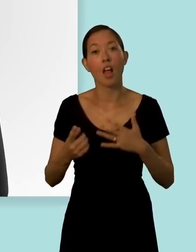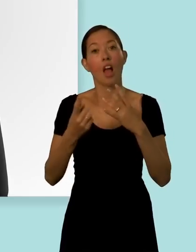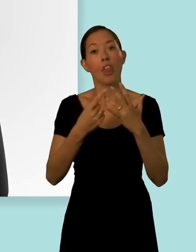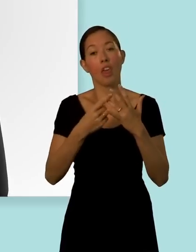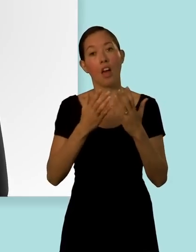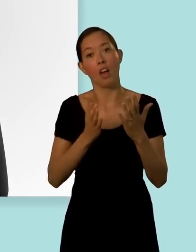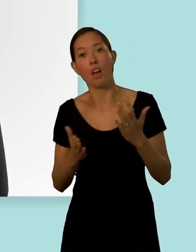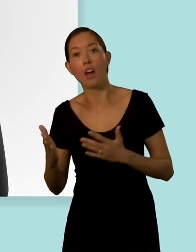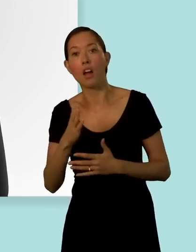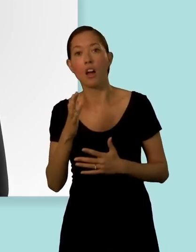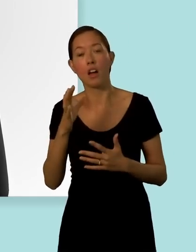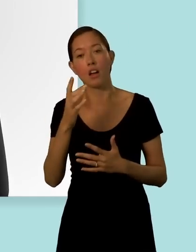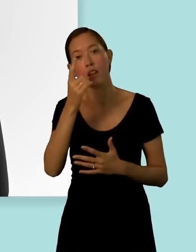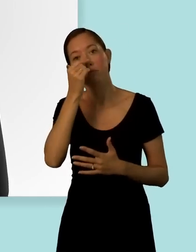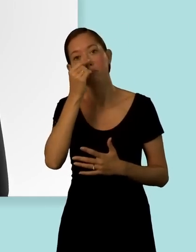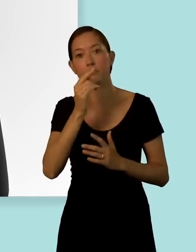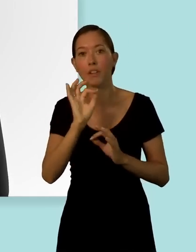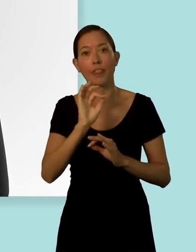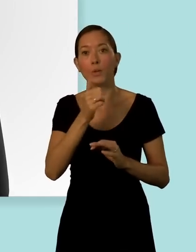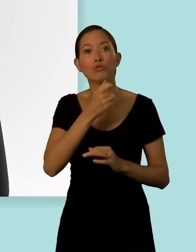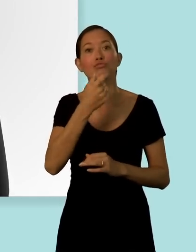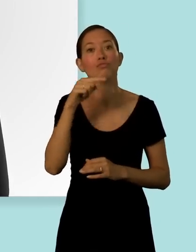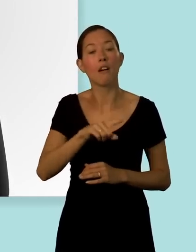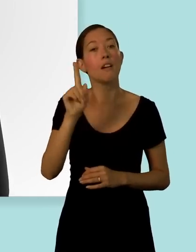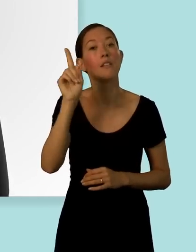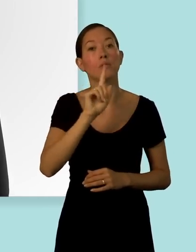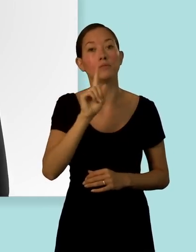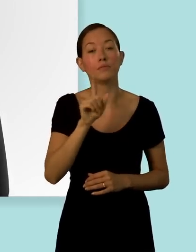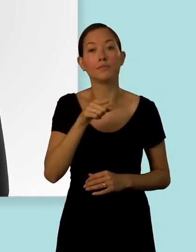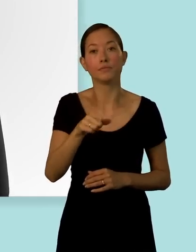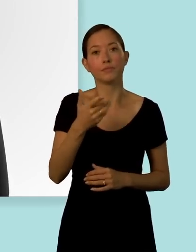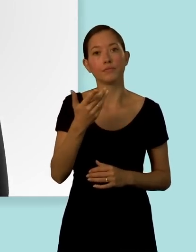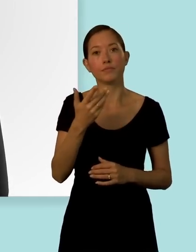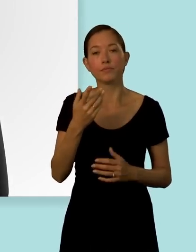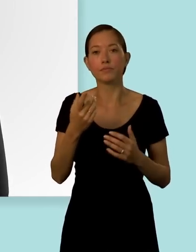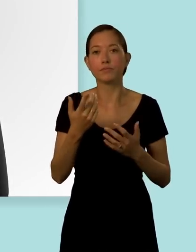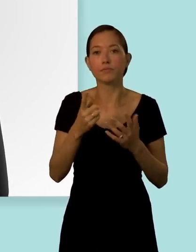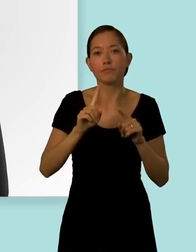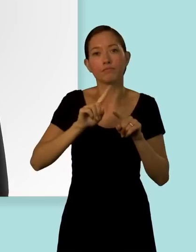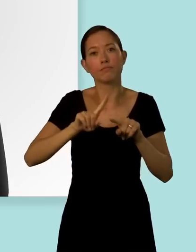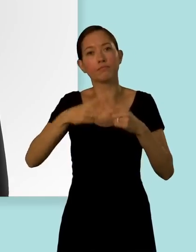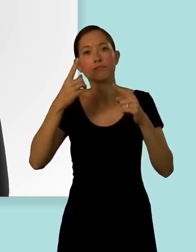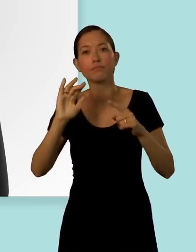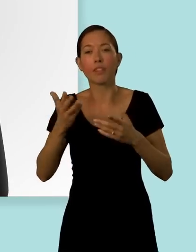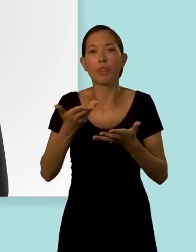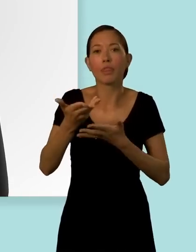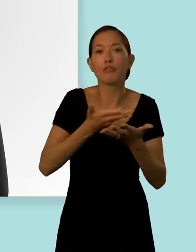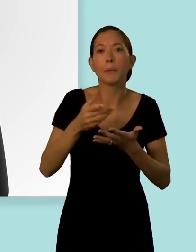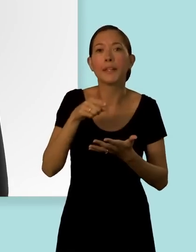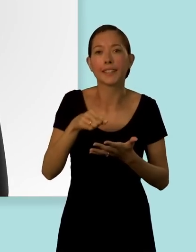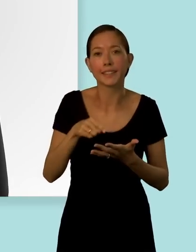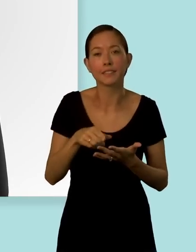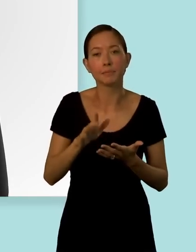Another non-drug option for people with dementia is complementary therapy. These therapies are outside of conventional